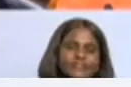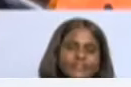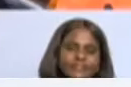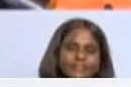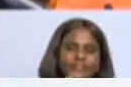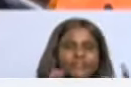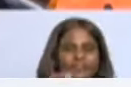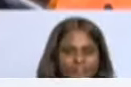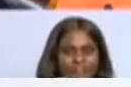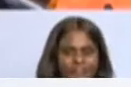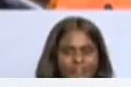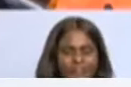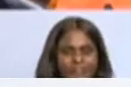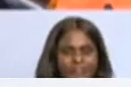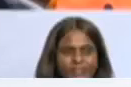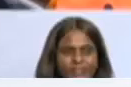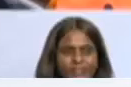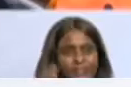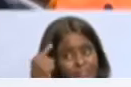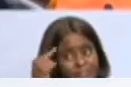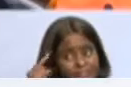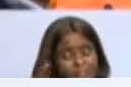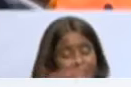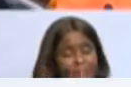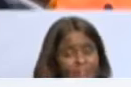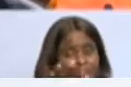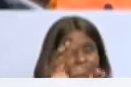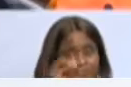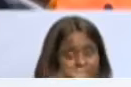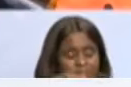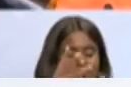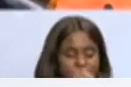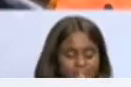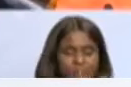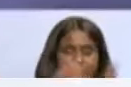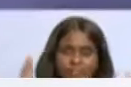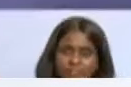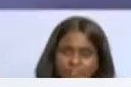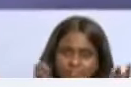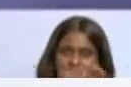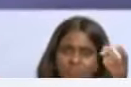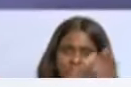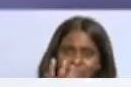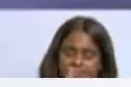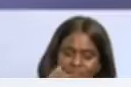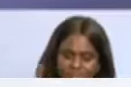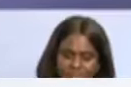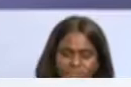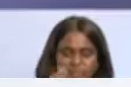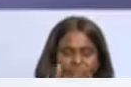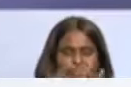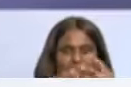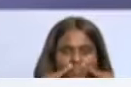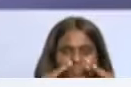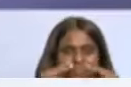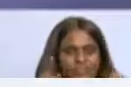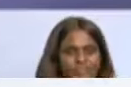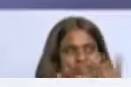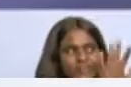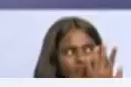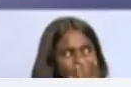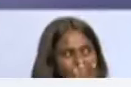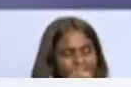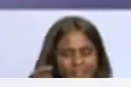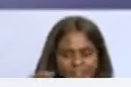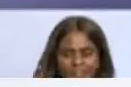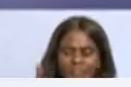Further, government is allocating more resources to promote productivity and output-enhancing technologies in sectors such